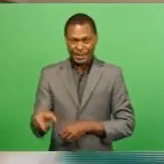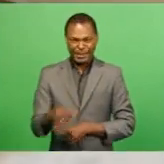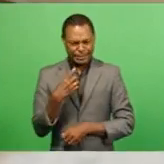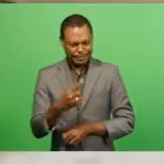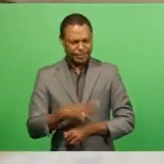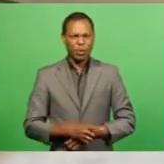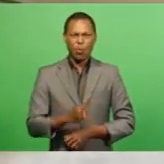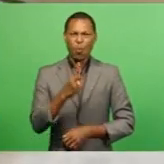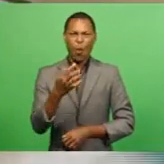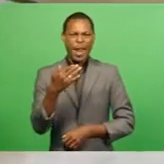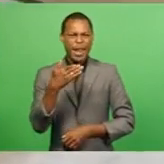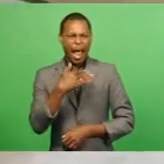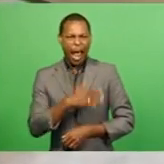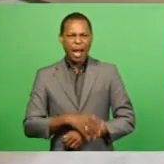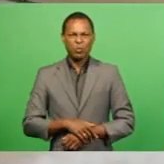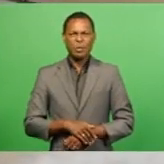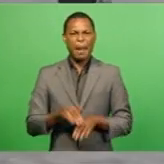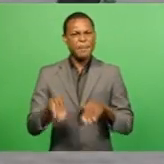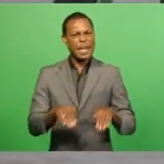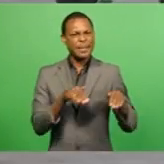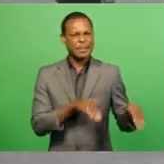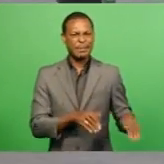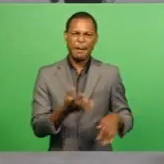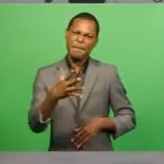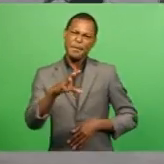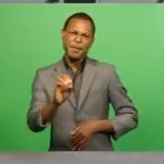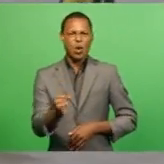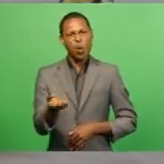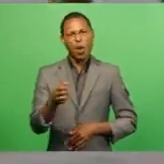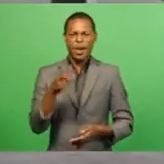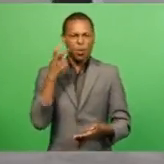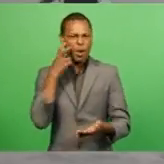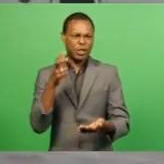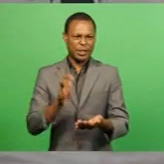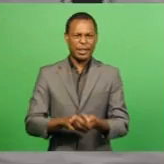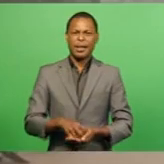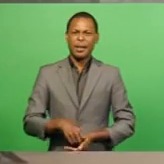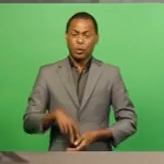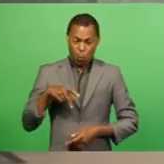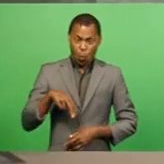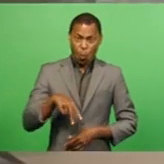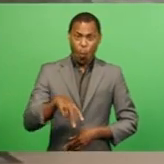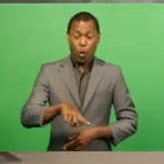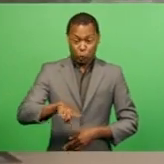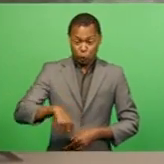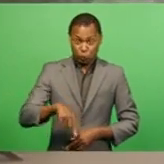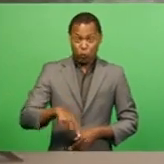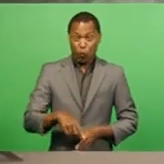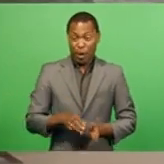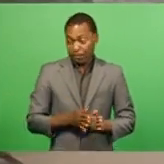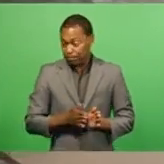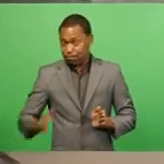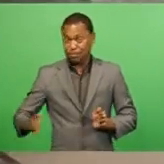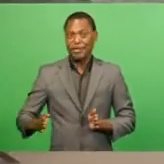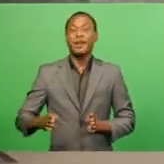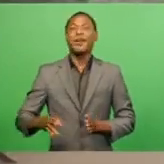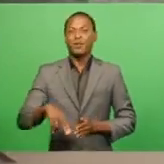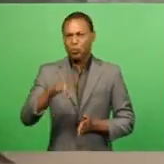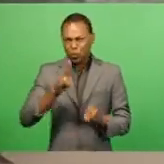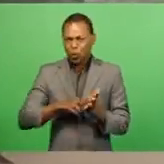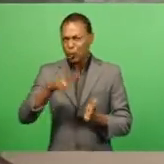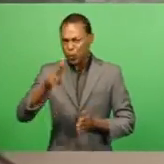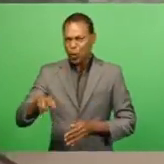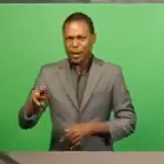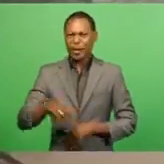as 50 have already registered. Snowsill says they will walk the Suva Nosori corridor and will be collecting donations to help the people